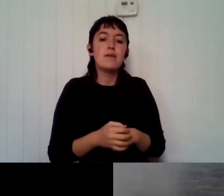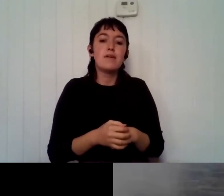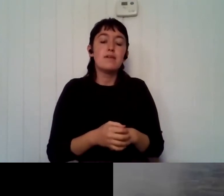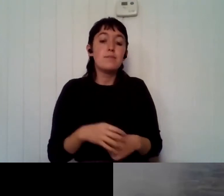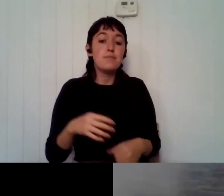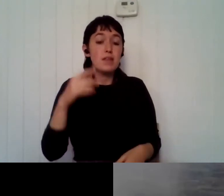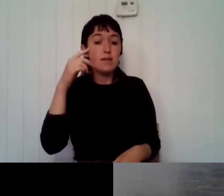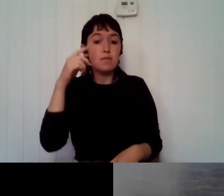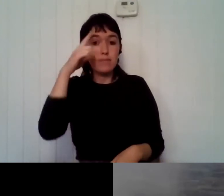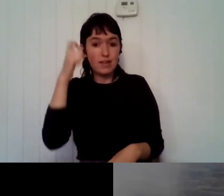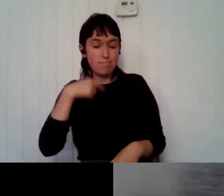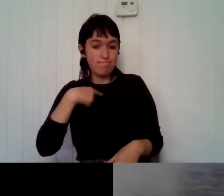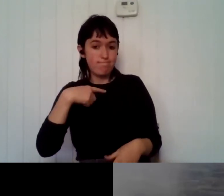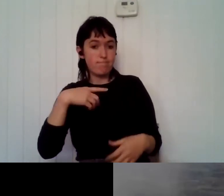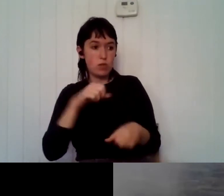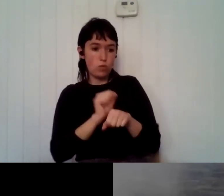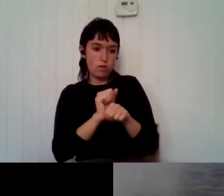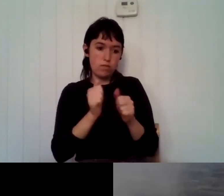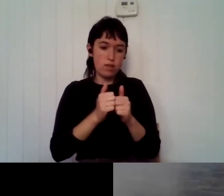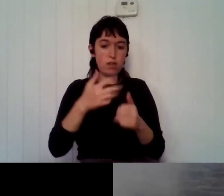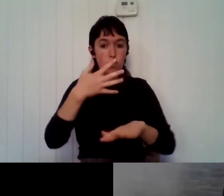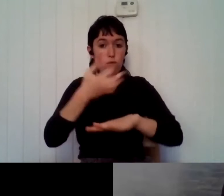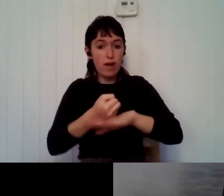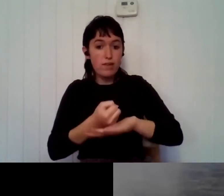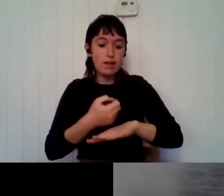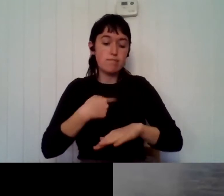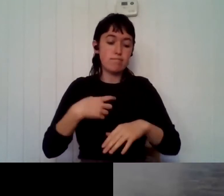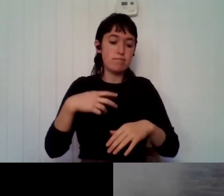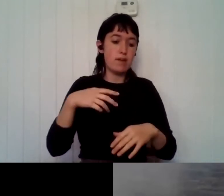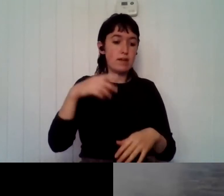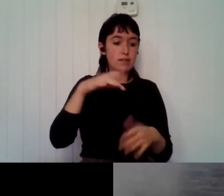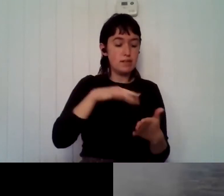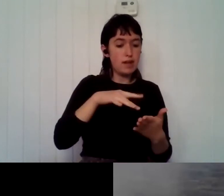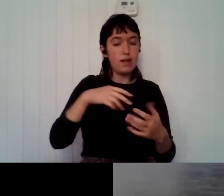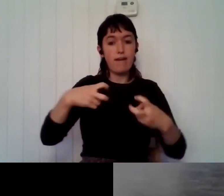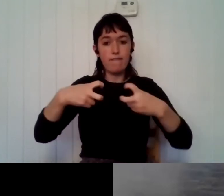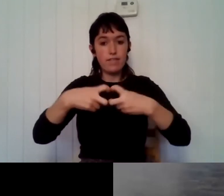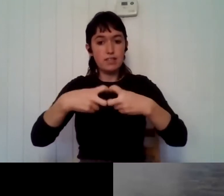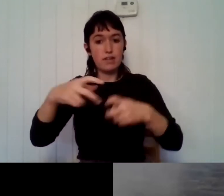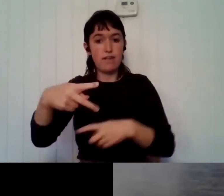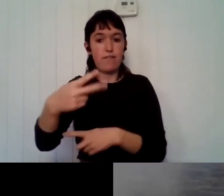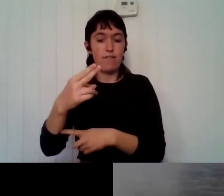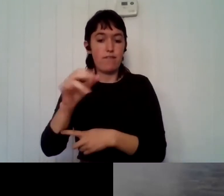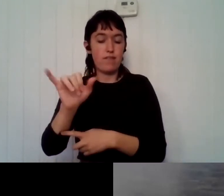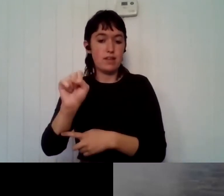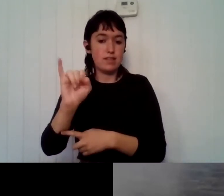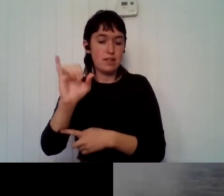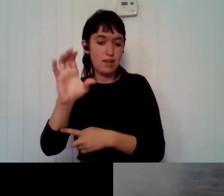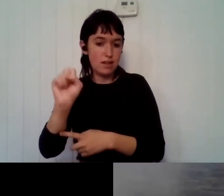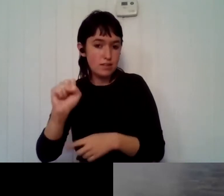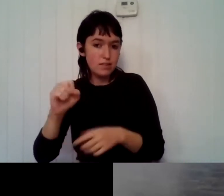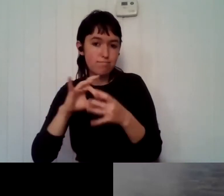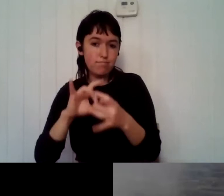general geophysics, so I study the physics of volcanic eruptions, I usually deal with instruments